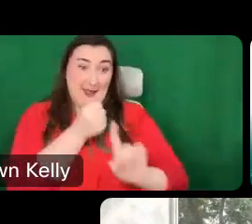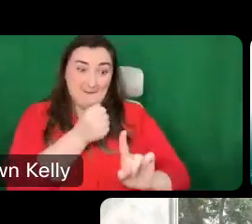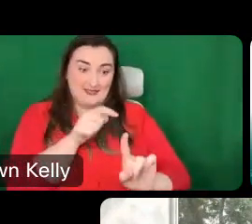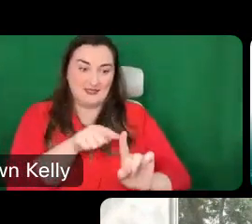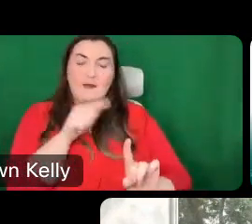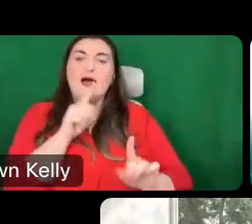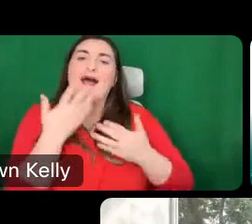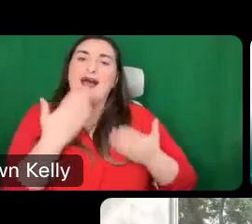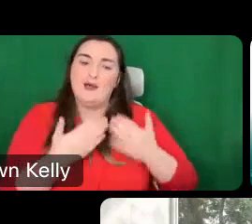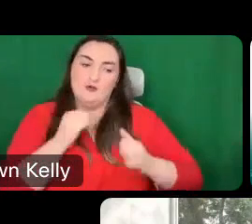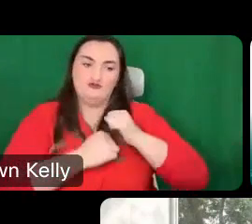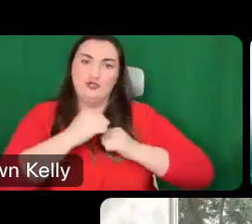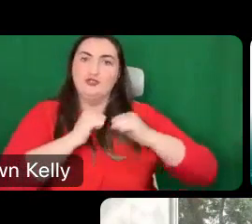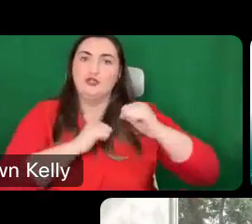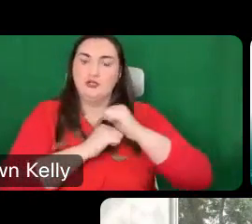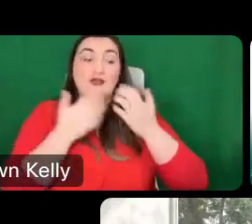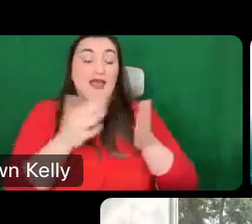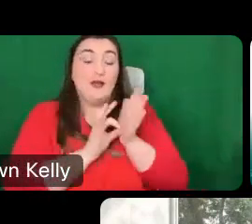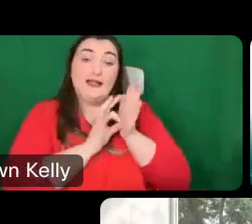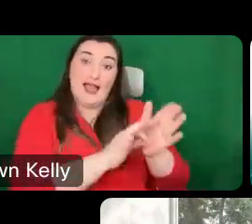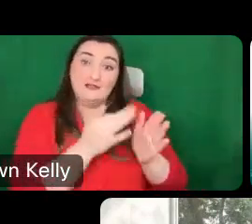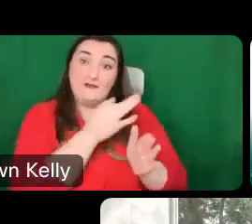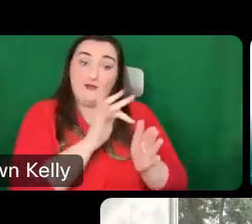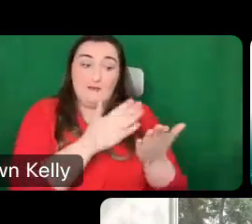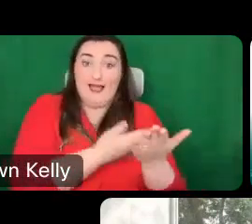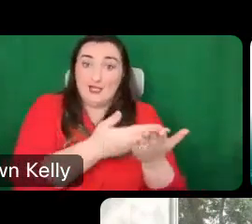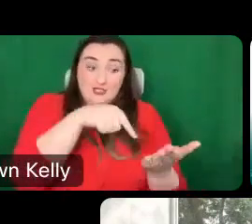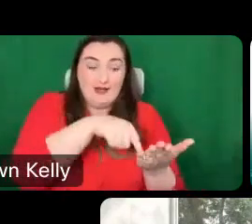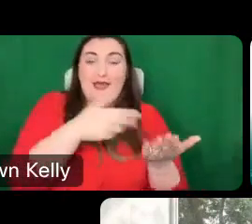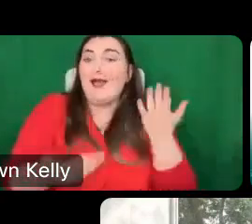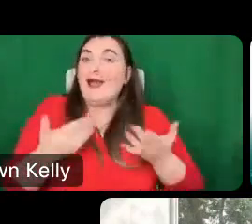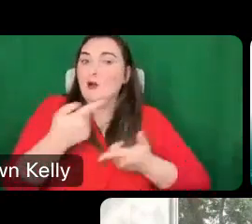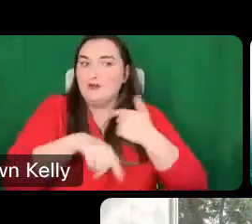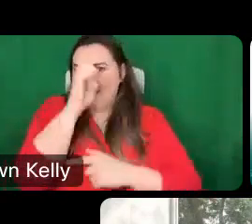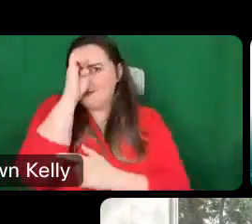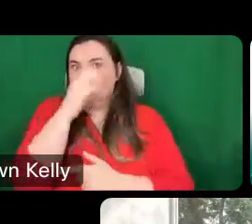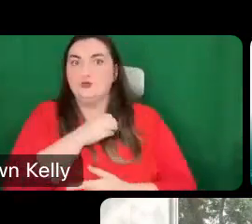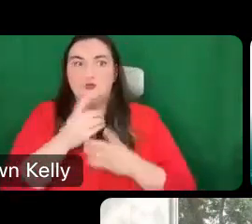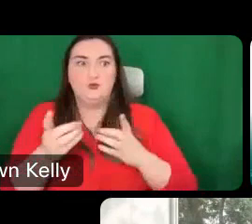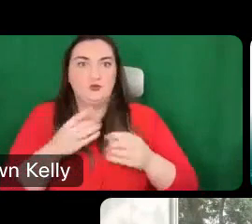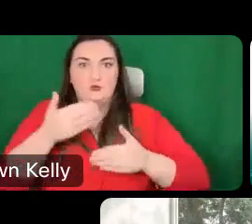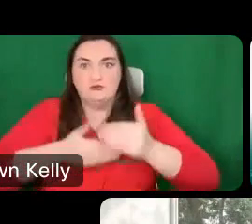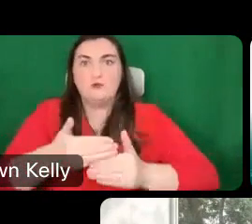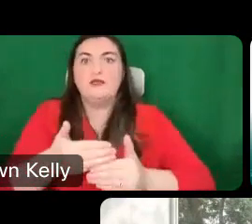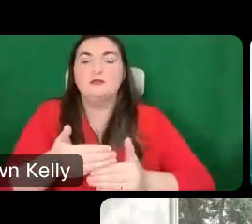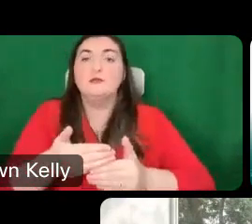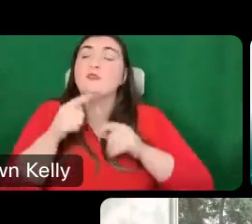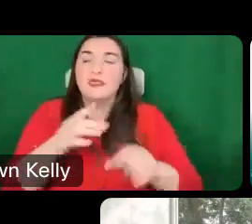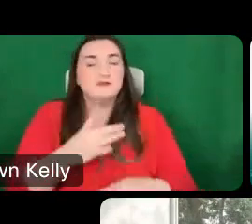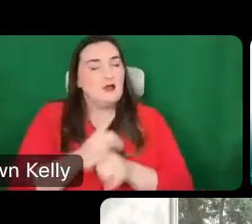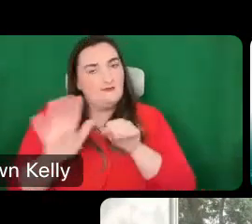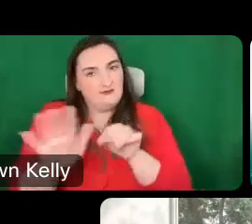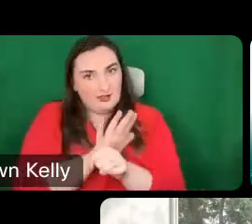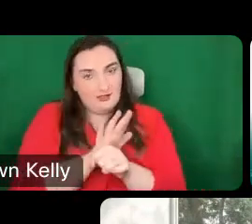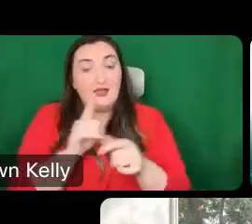structure it? So we now have a guidance from the legislation as regards how we're expected to do it, and I think that's just really, really helpful. And